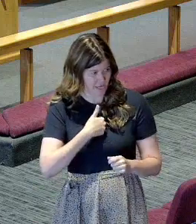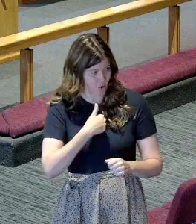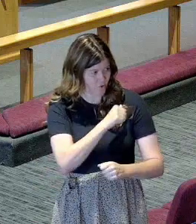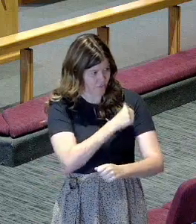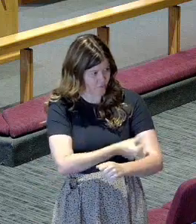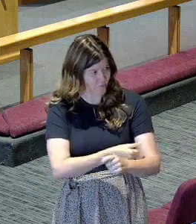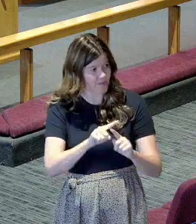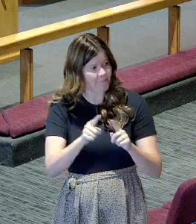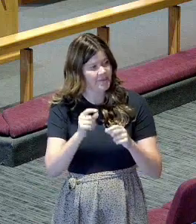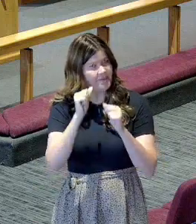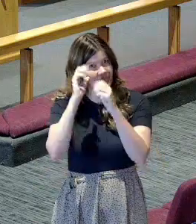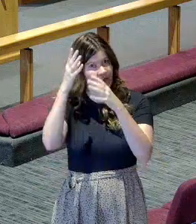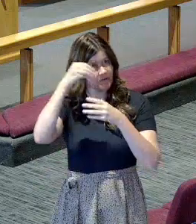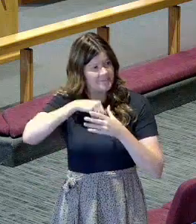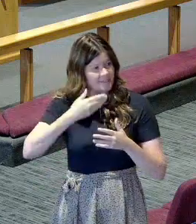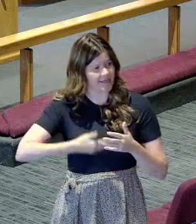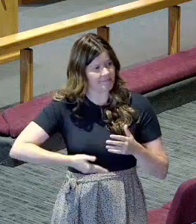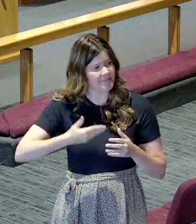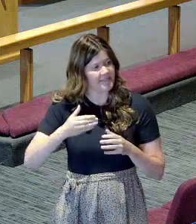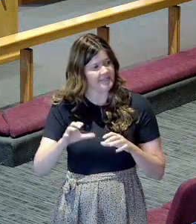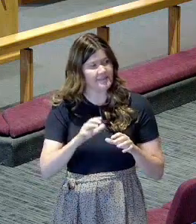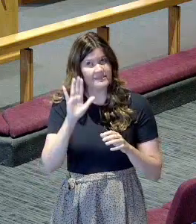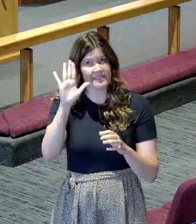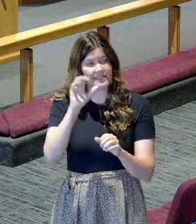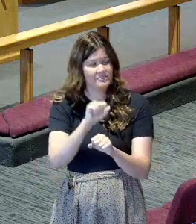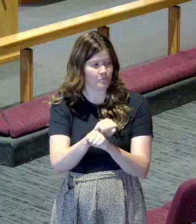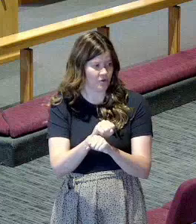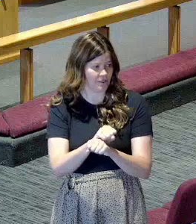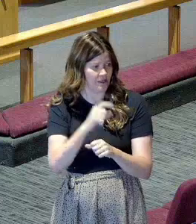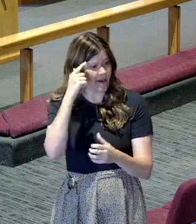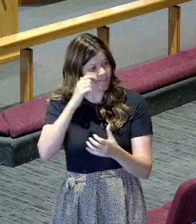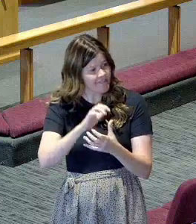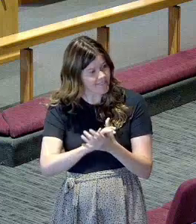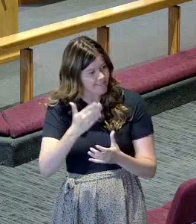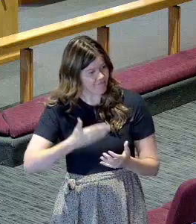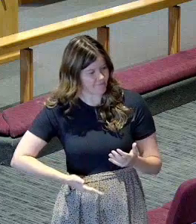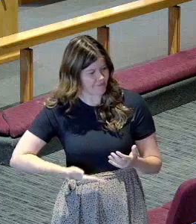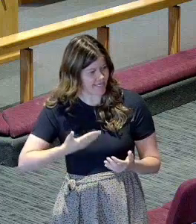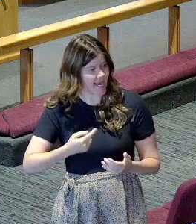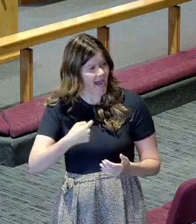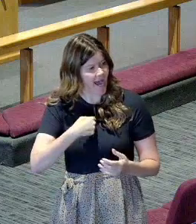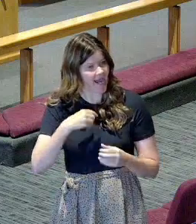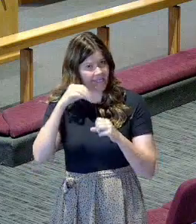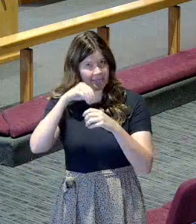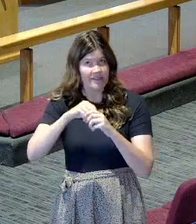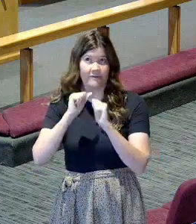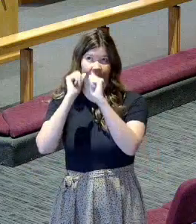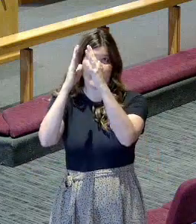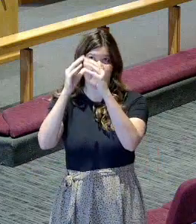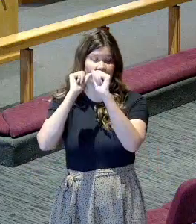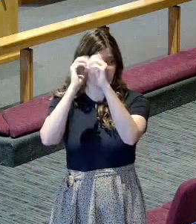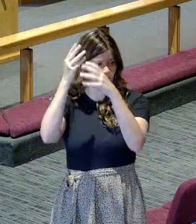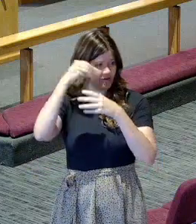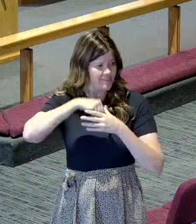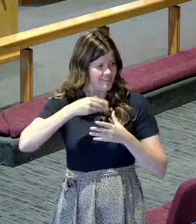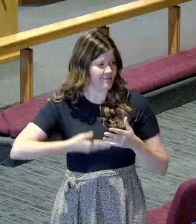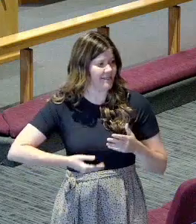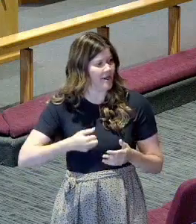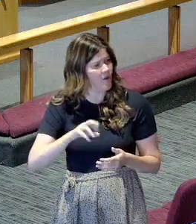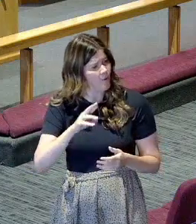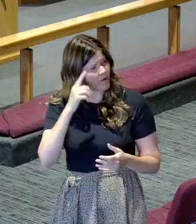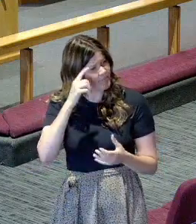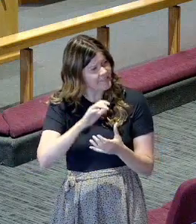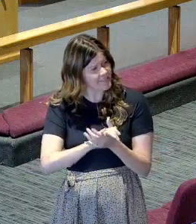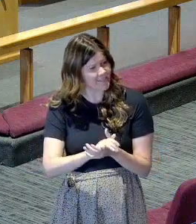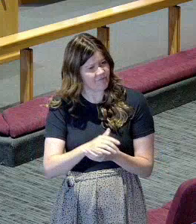who dwells in me does his works. Believe me that I am in the Father and the Father is in me, or else believe on account